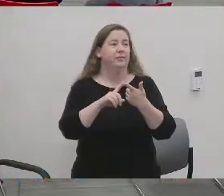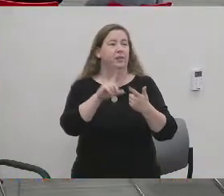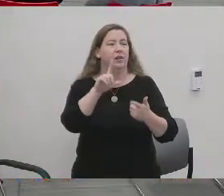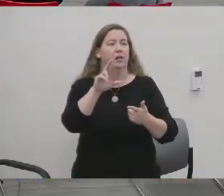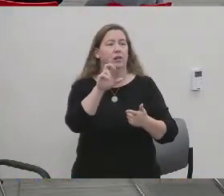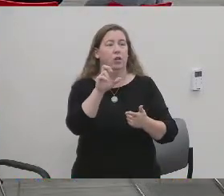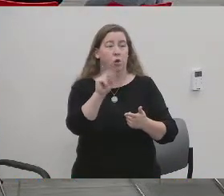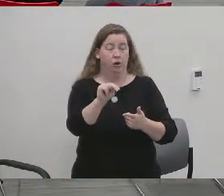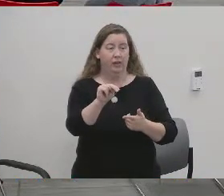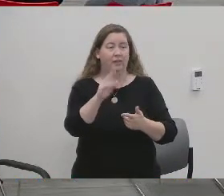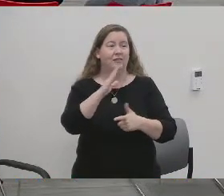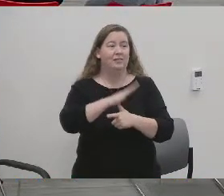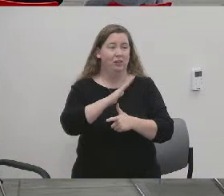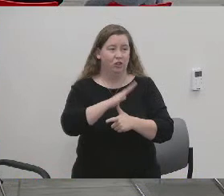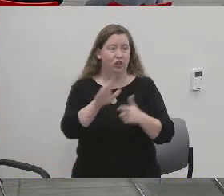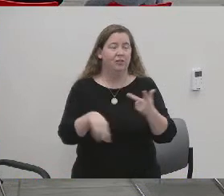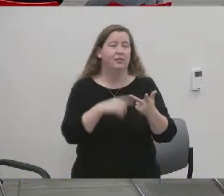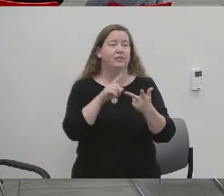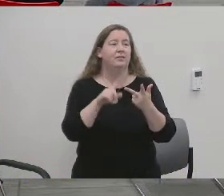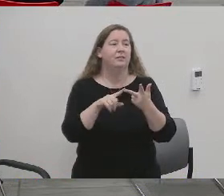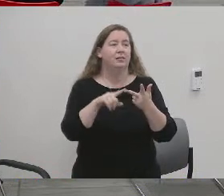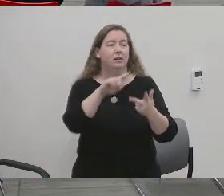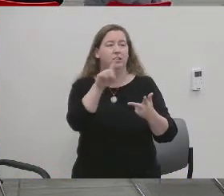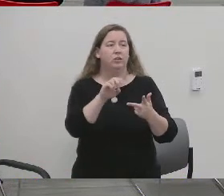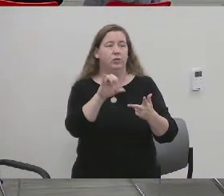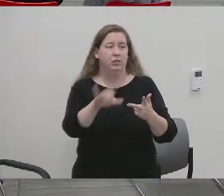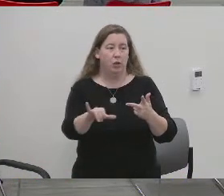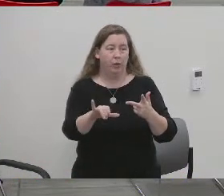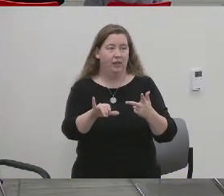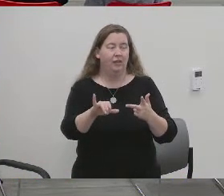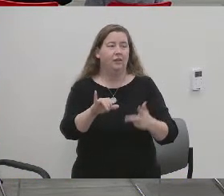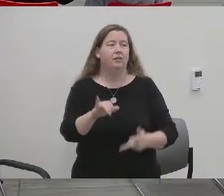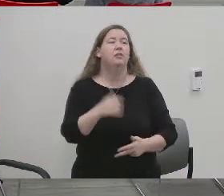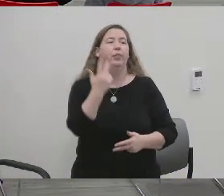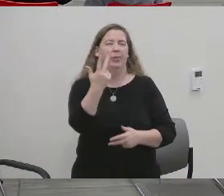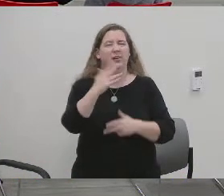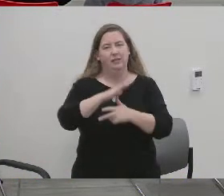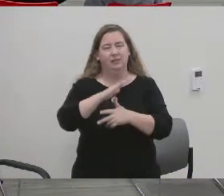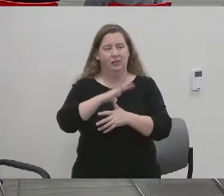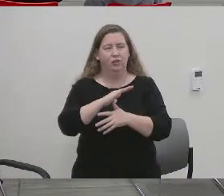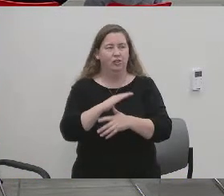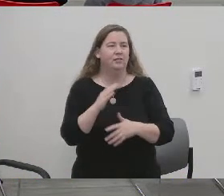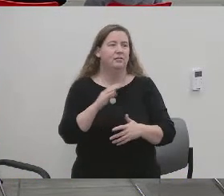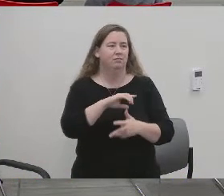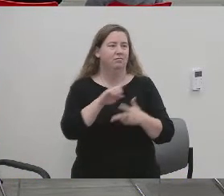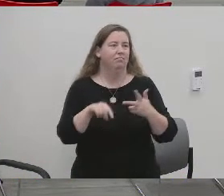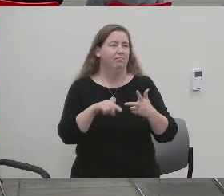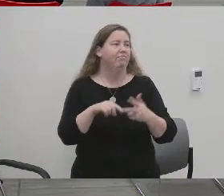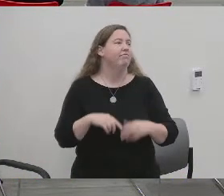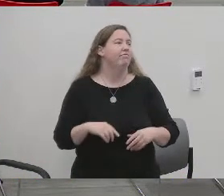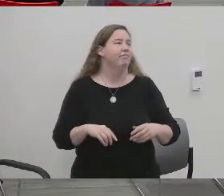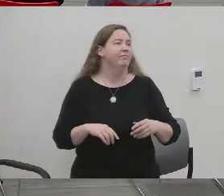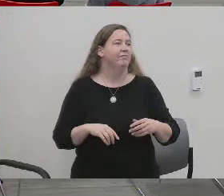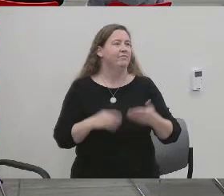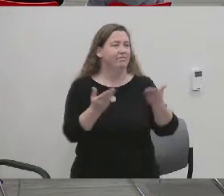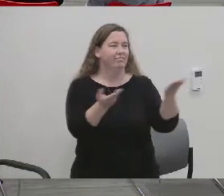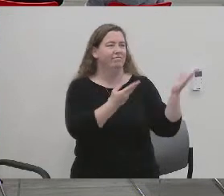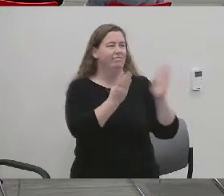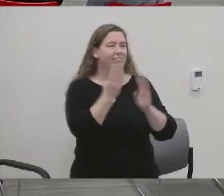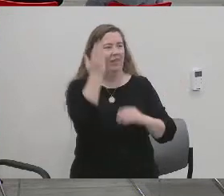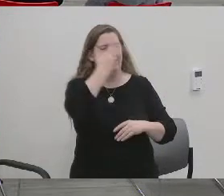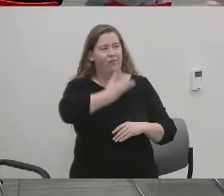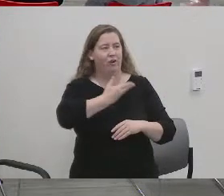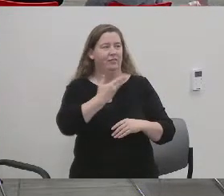Lauren Hickey is a senior. Zoe Wisner is our 3 seniors. So why don't you come up here in front of everybody? I want everyone to see your faces